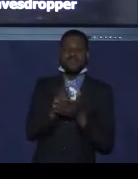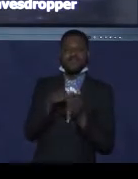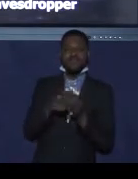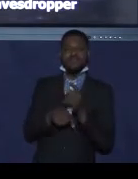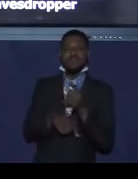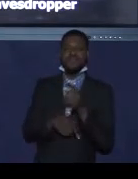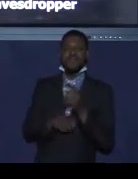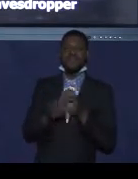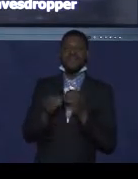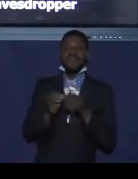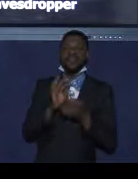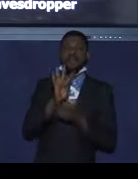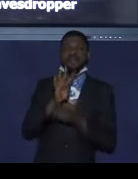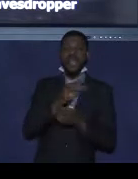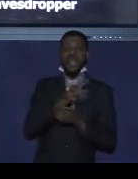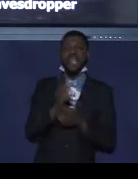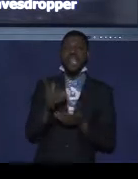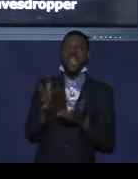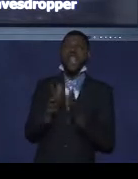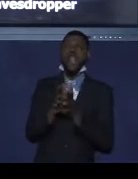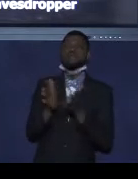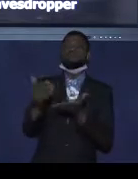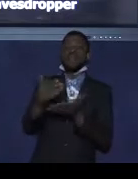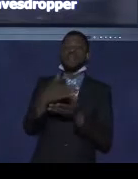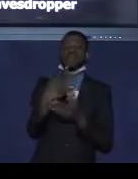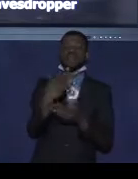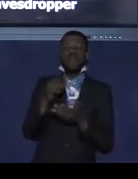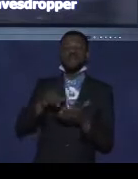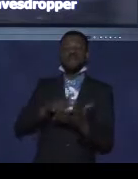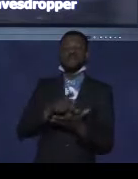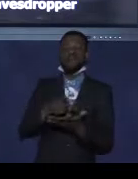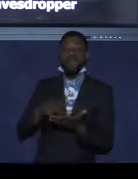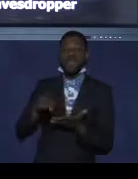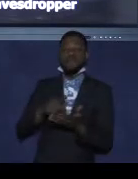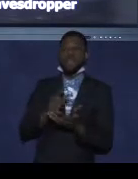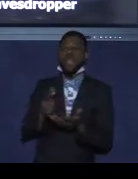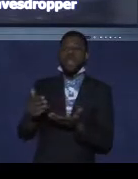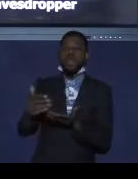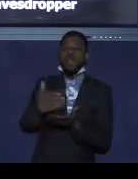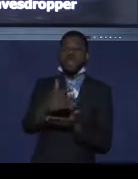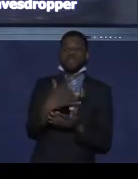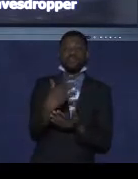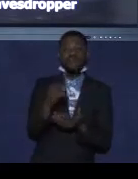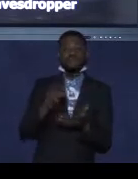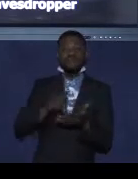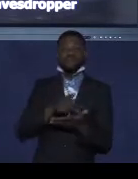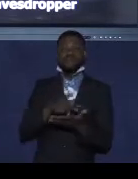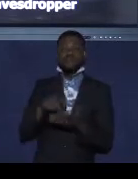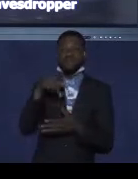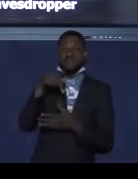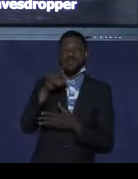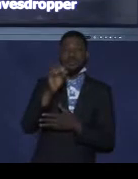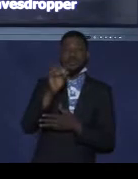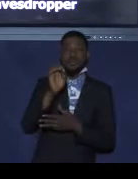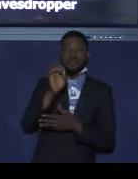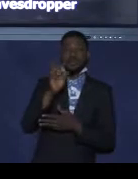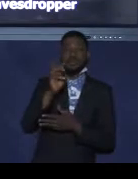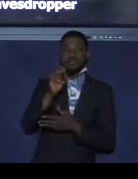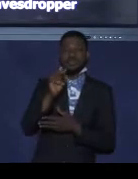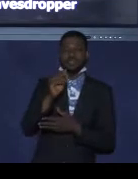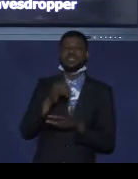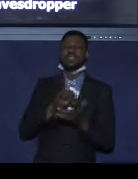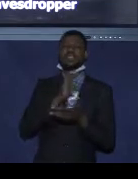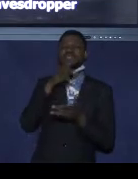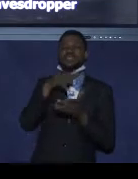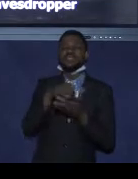write it down. Number 4, a collection of poems. A collection of poems. Is